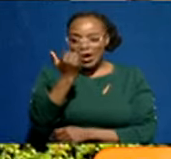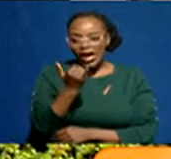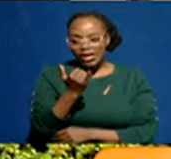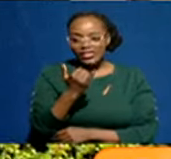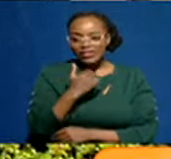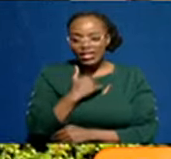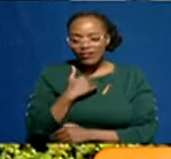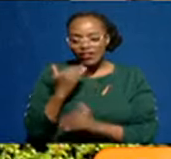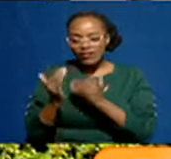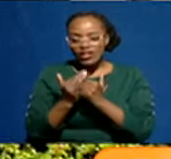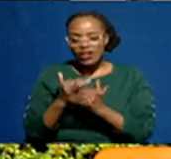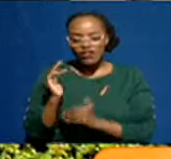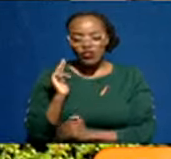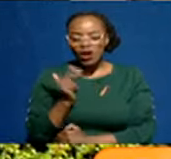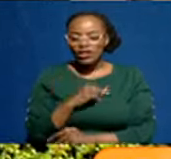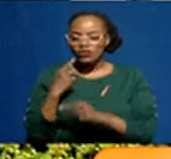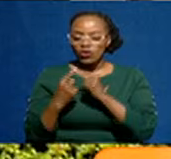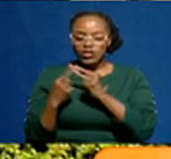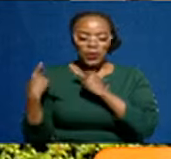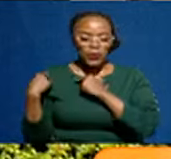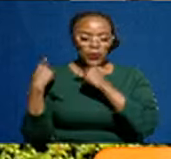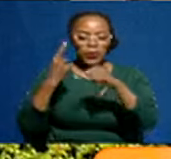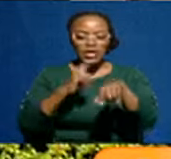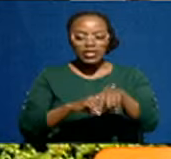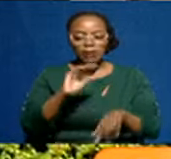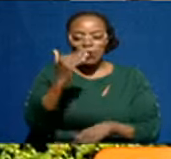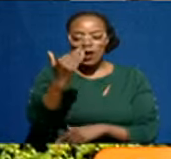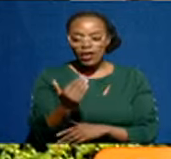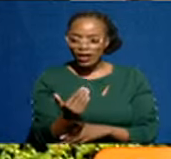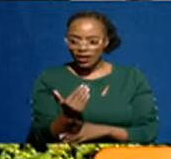also attended to us for all those years when we are young.